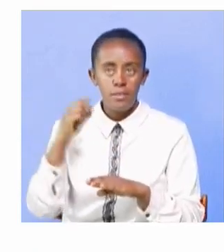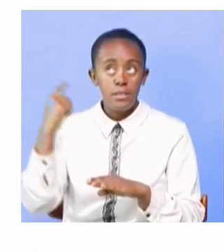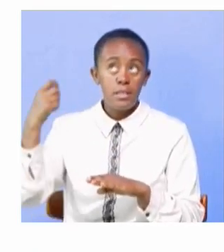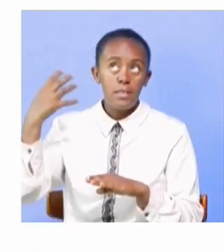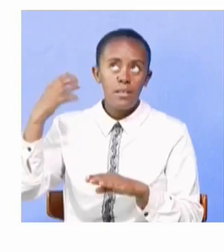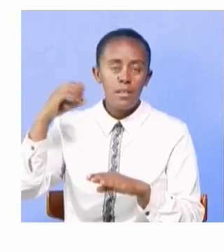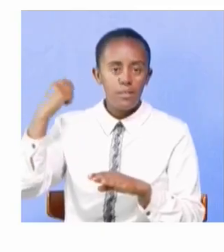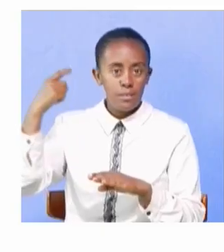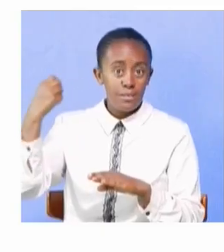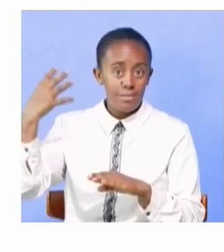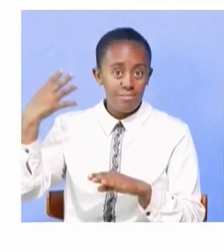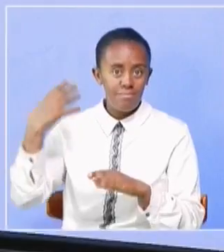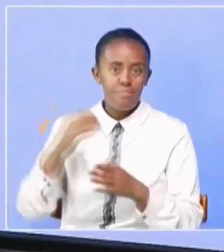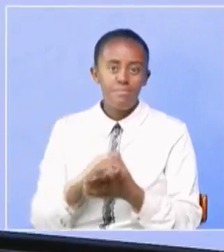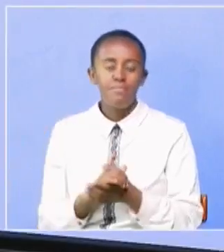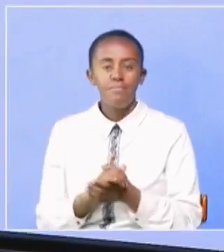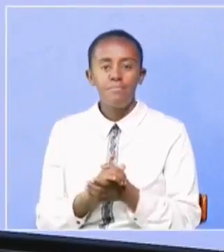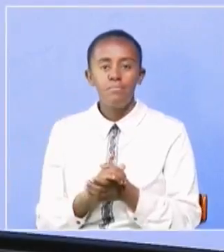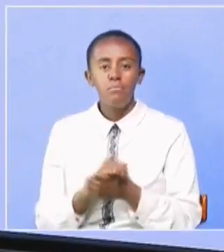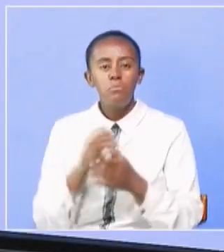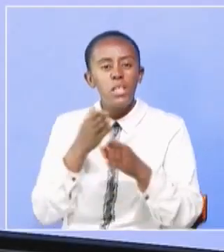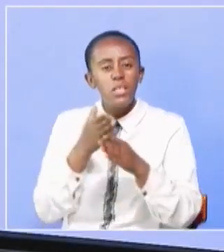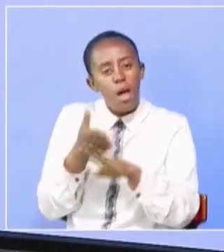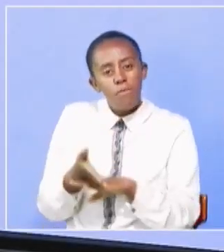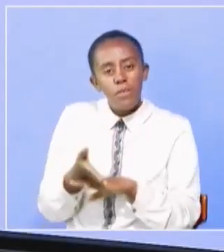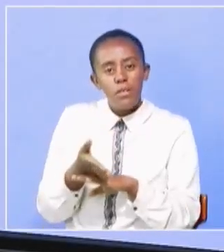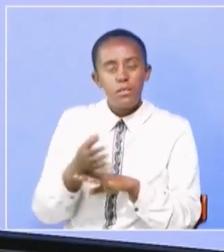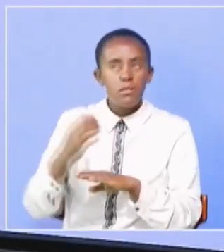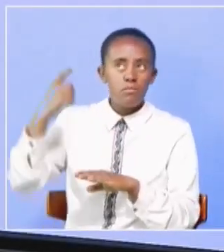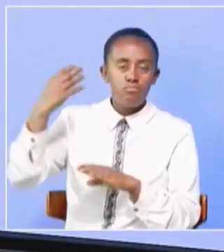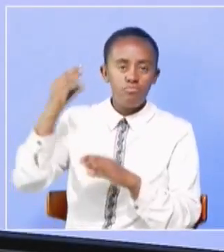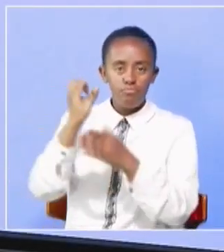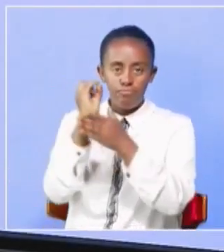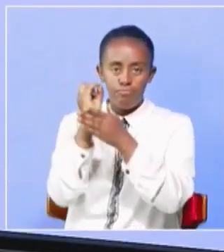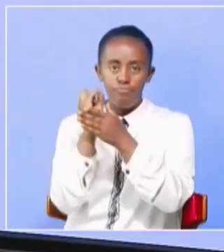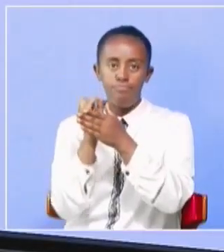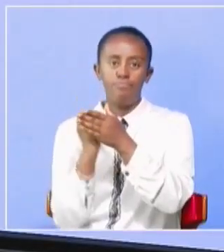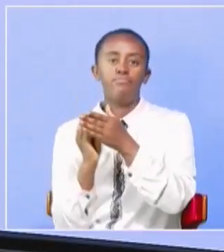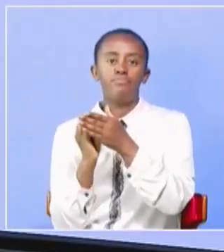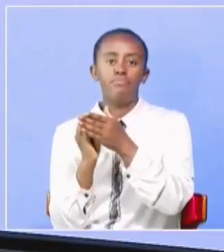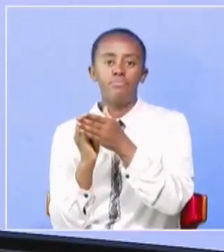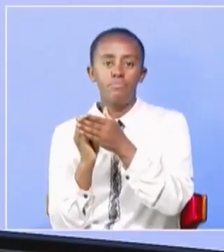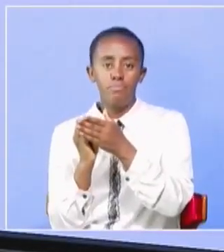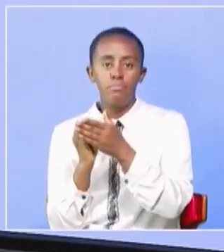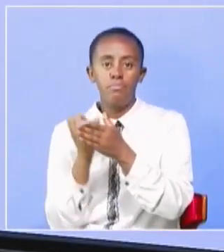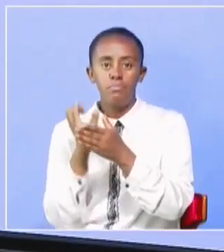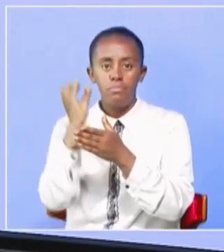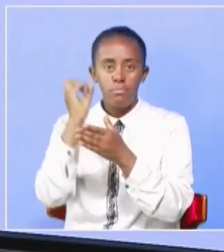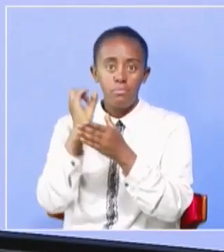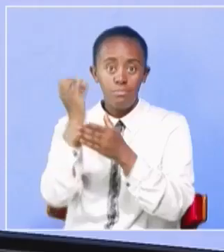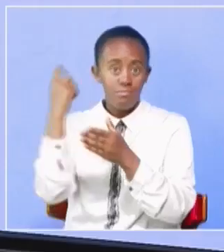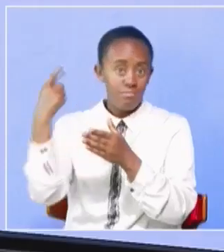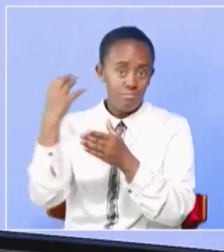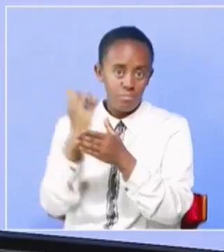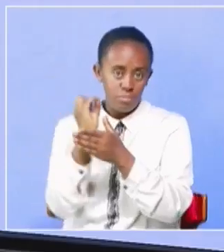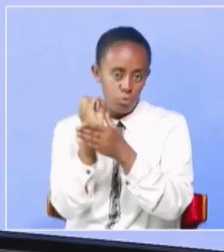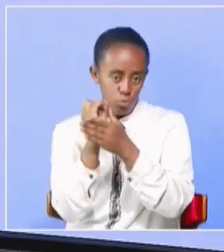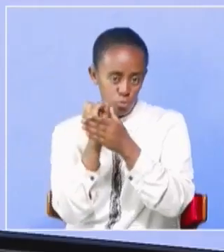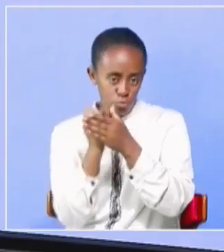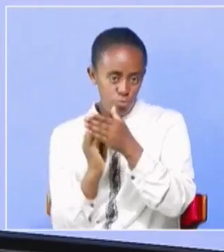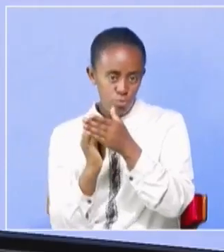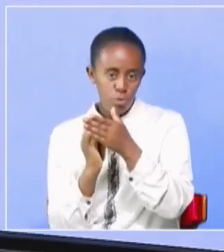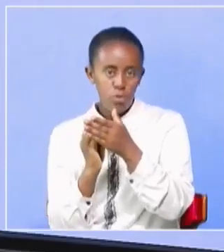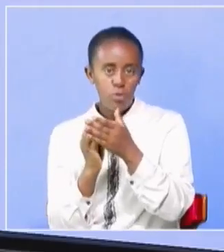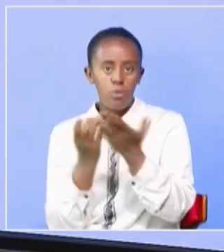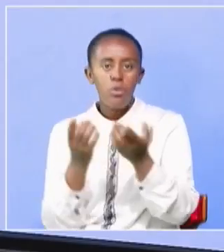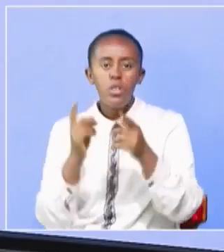sets. Just after the sun sets. So this is right after the sun setting. You see